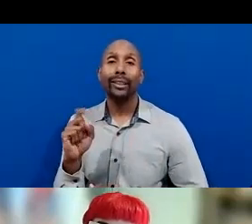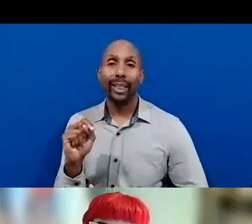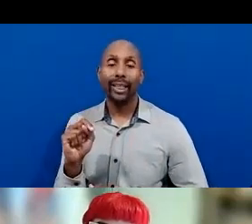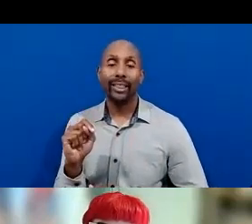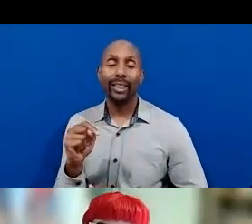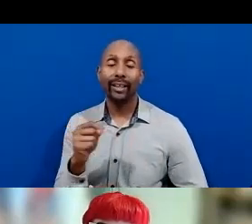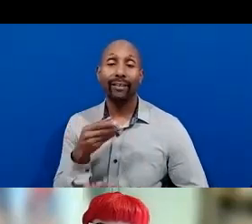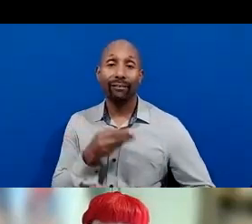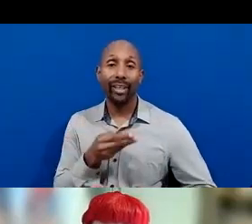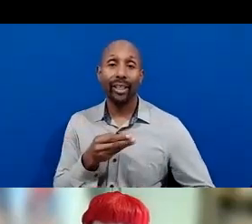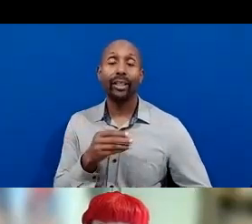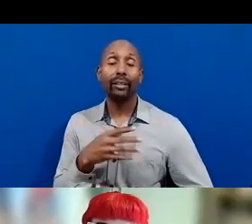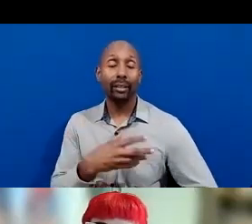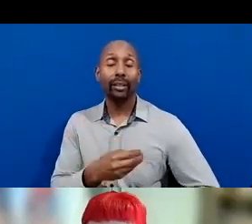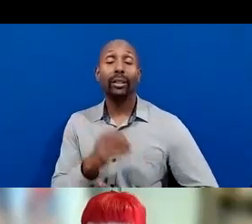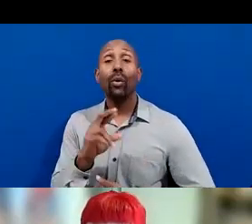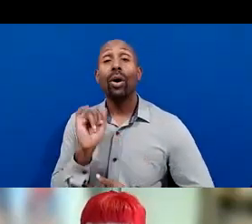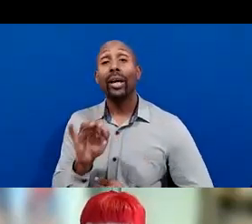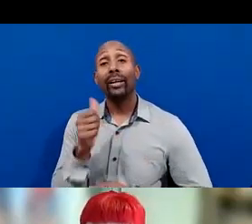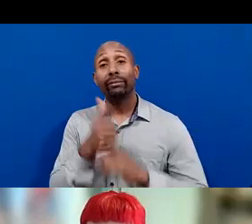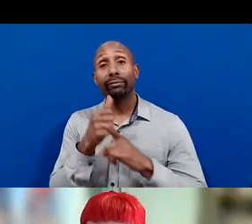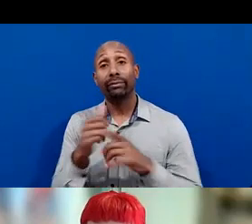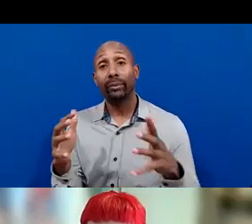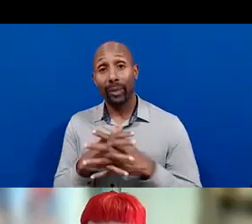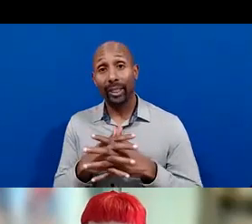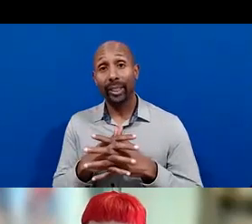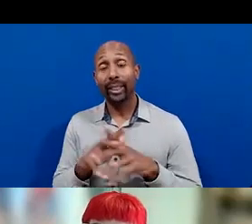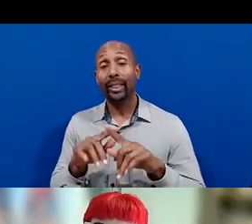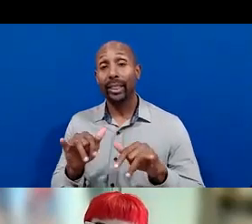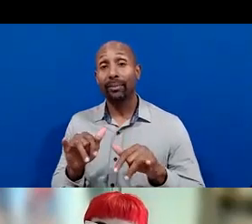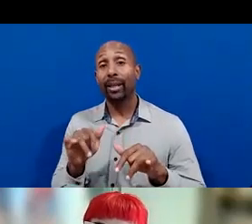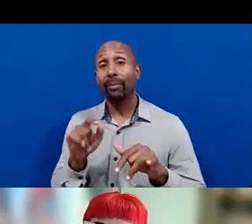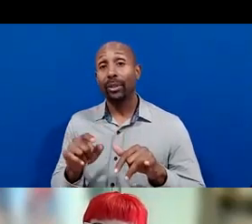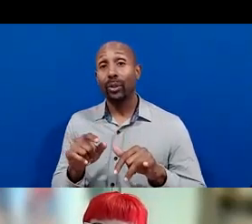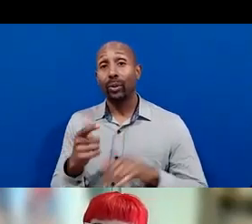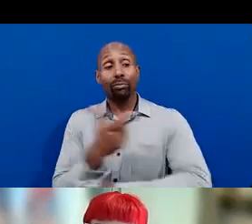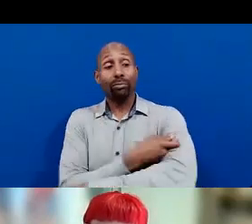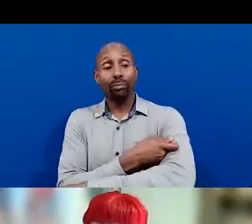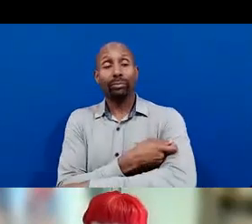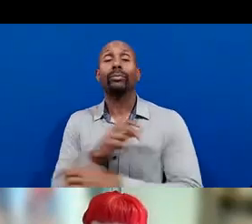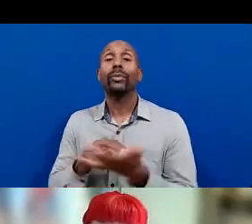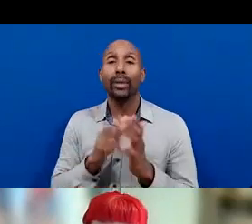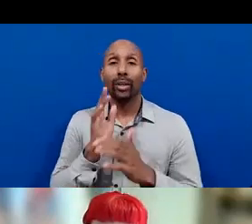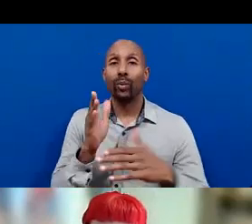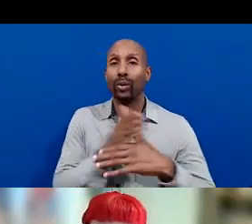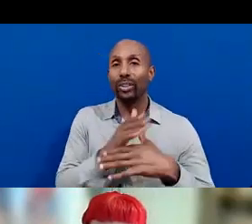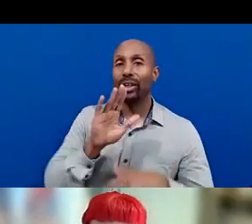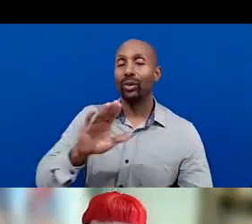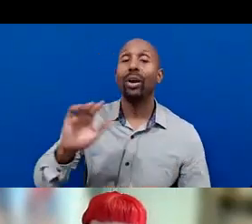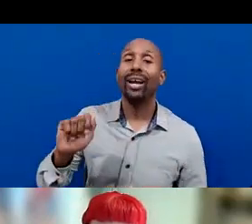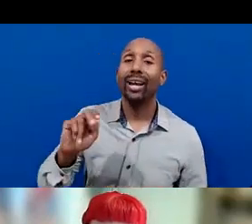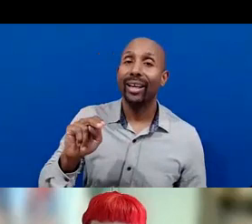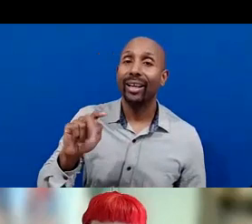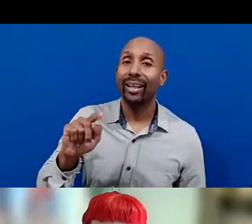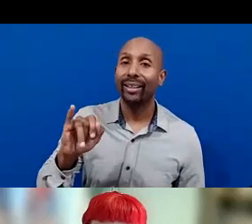are pregnant and get the vaccine, you will be sharing your antibodies with your child. So there's a